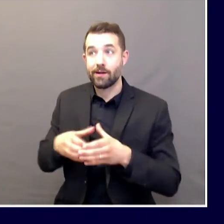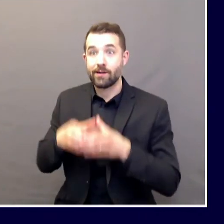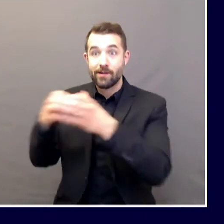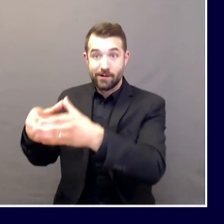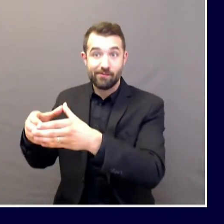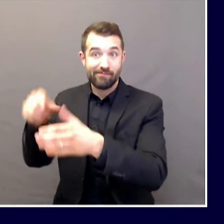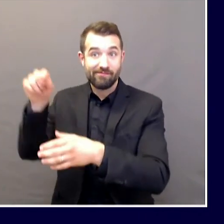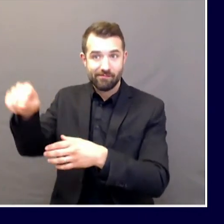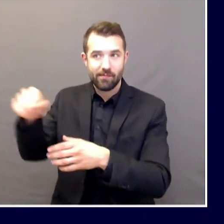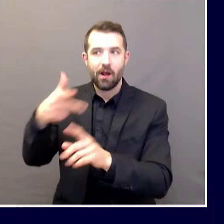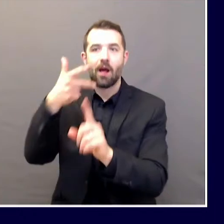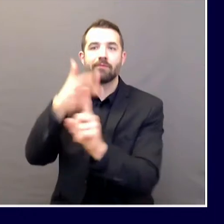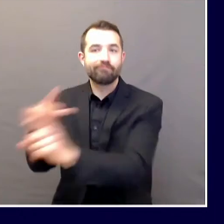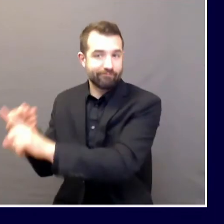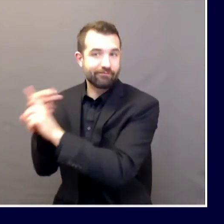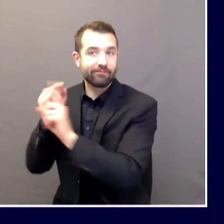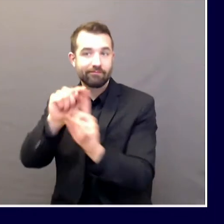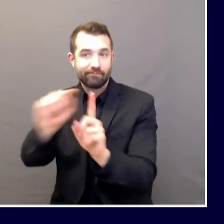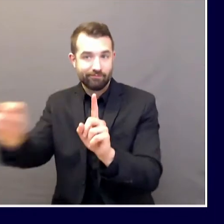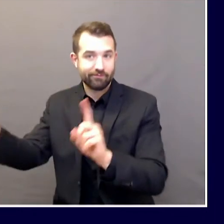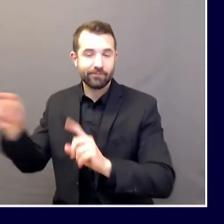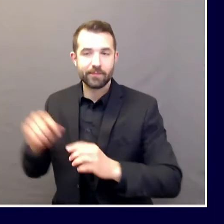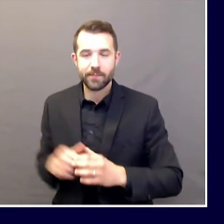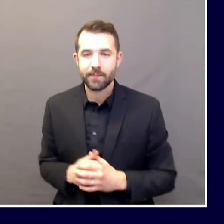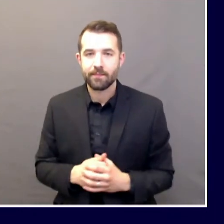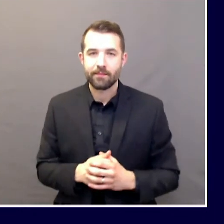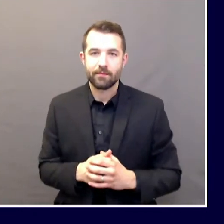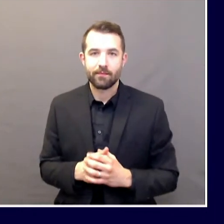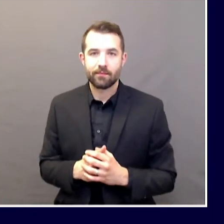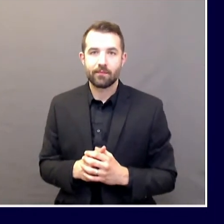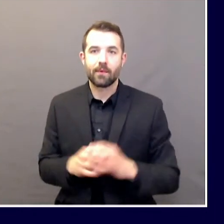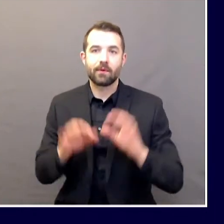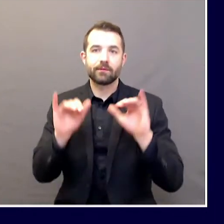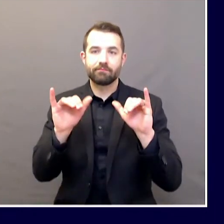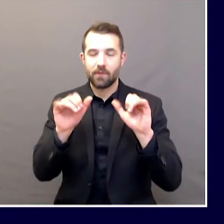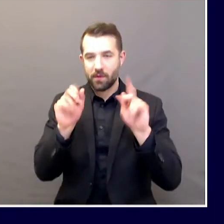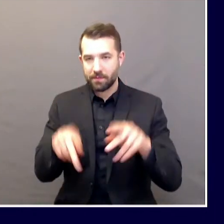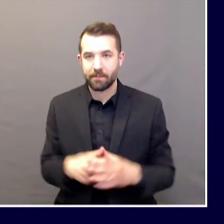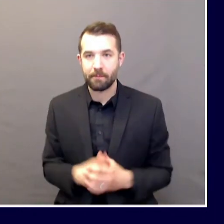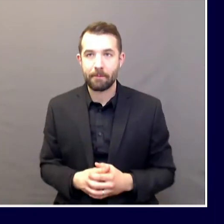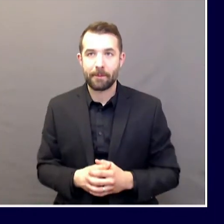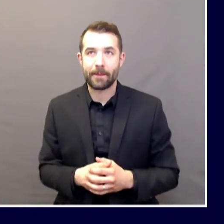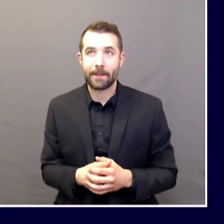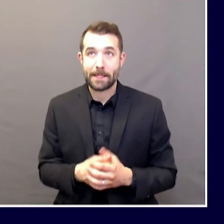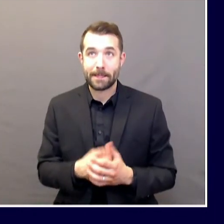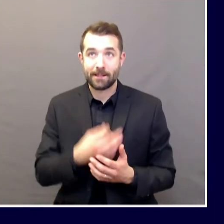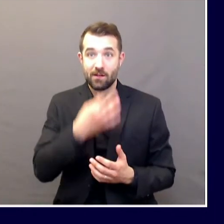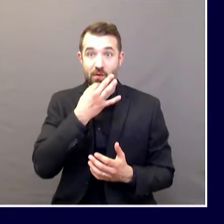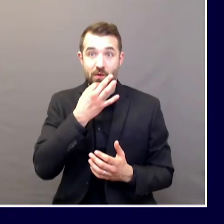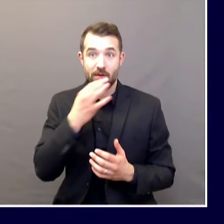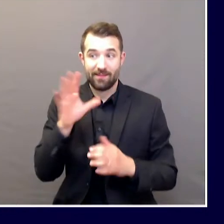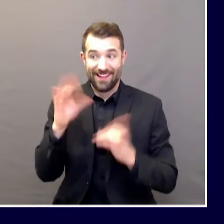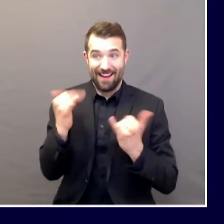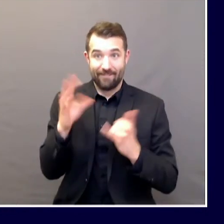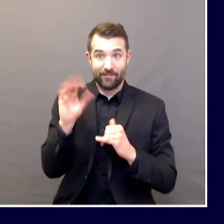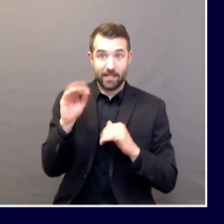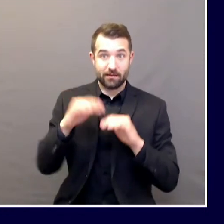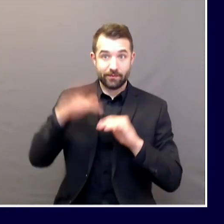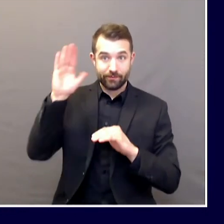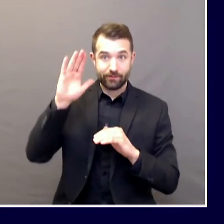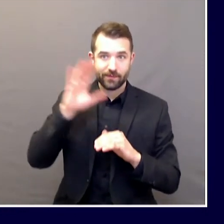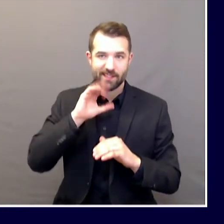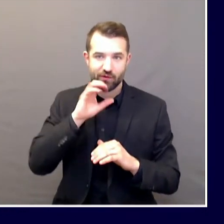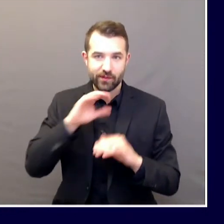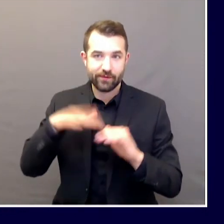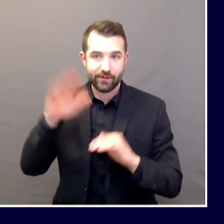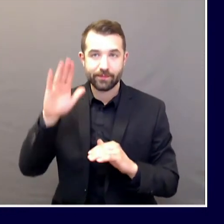further. And I'm wondering, with the eligibility opening up, is that going to apply in prisons and jails as well?